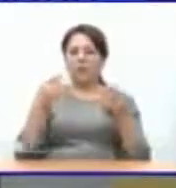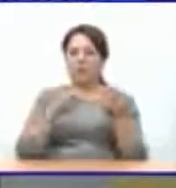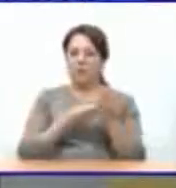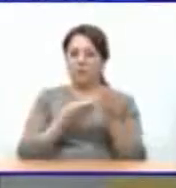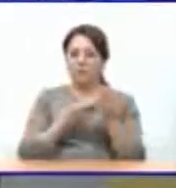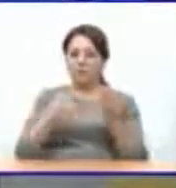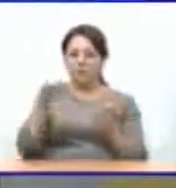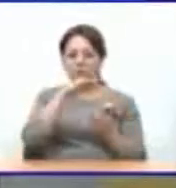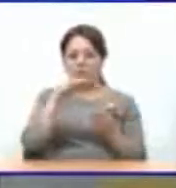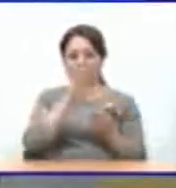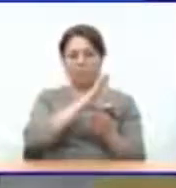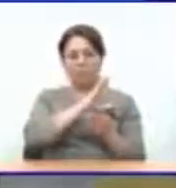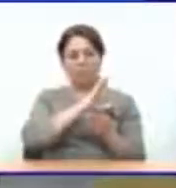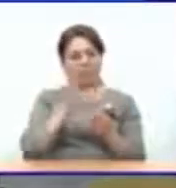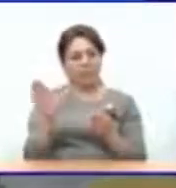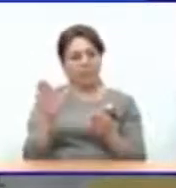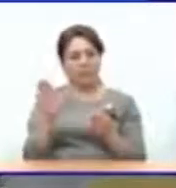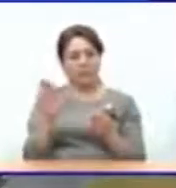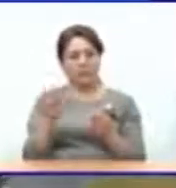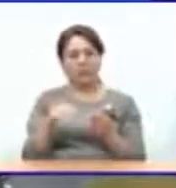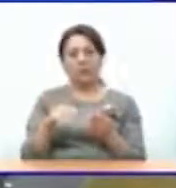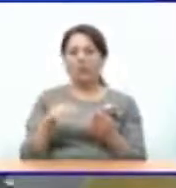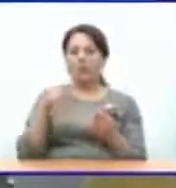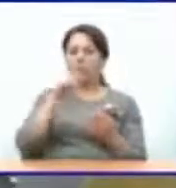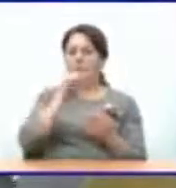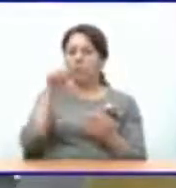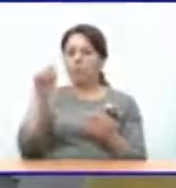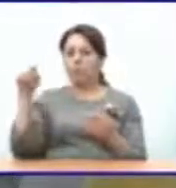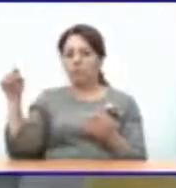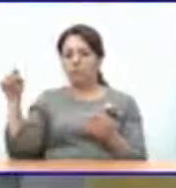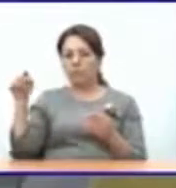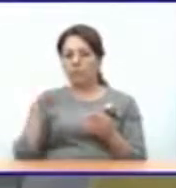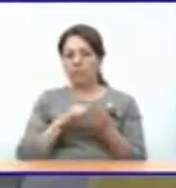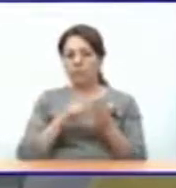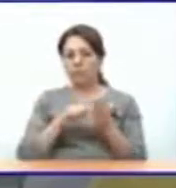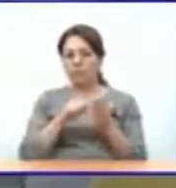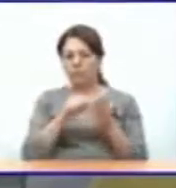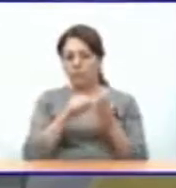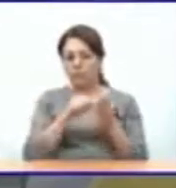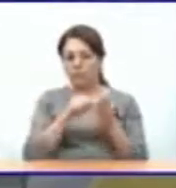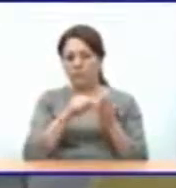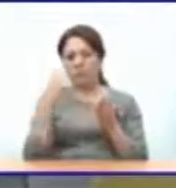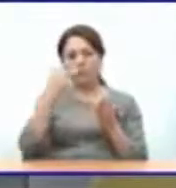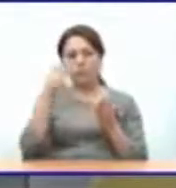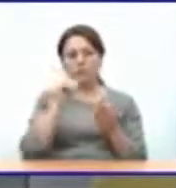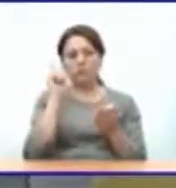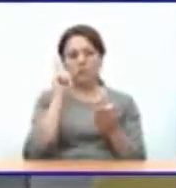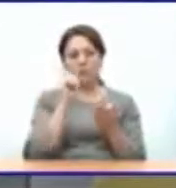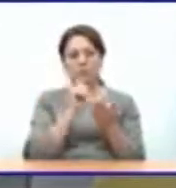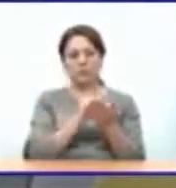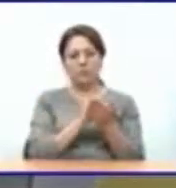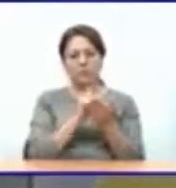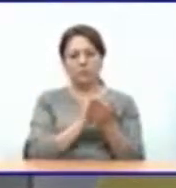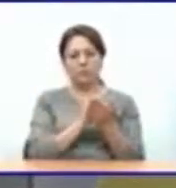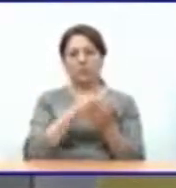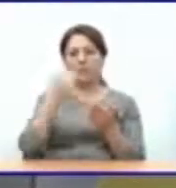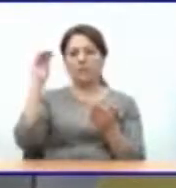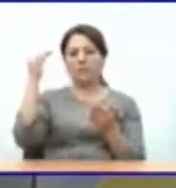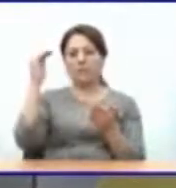maydoni bo'lmaganda edi. 3 nuqta. 3-chi topshirig'imiz fizika